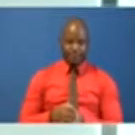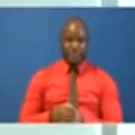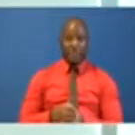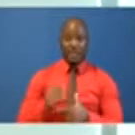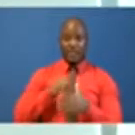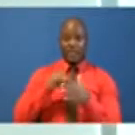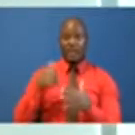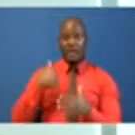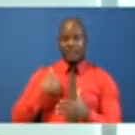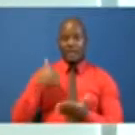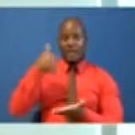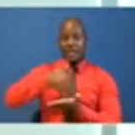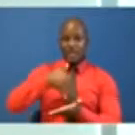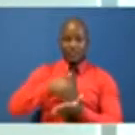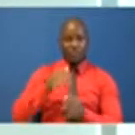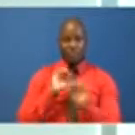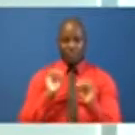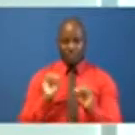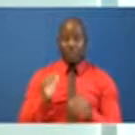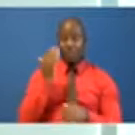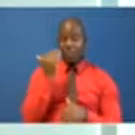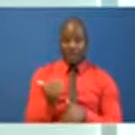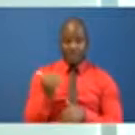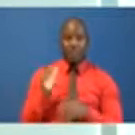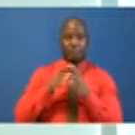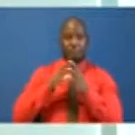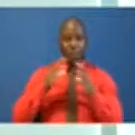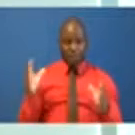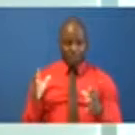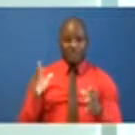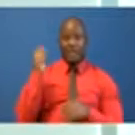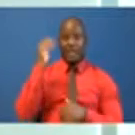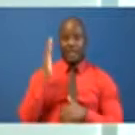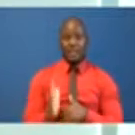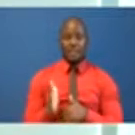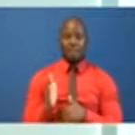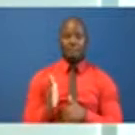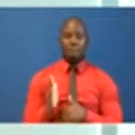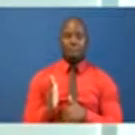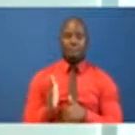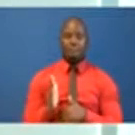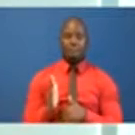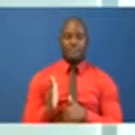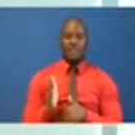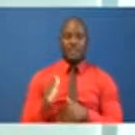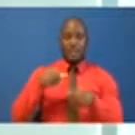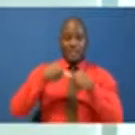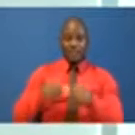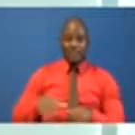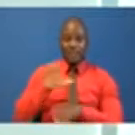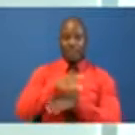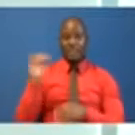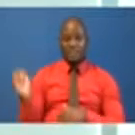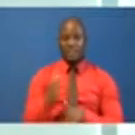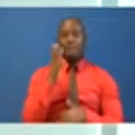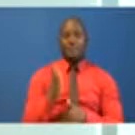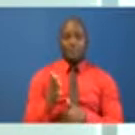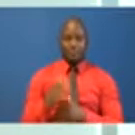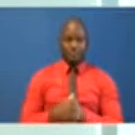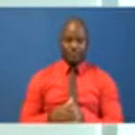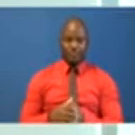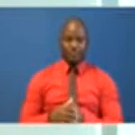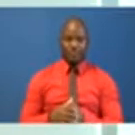then the other is inclusion because majority of kenyans live in informal settlements